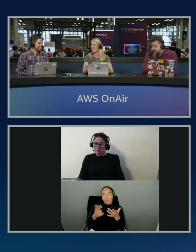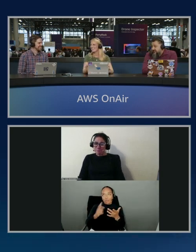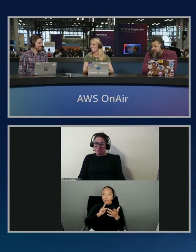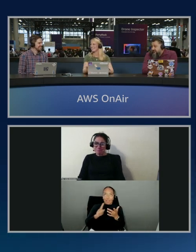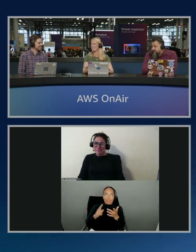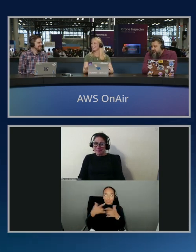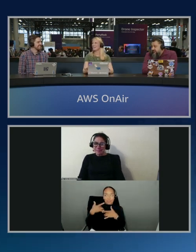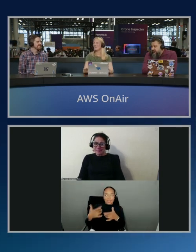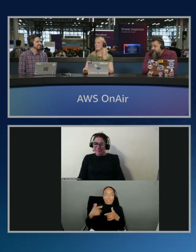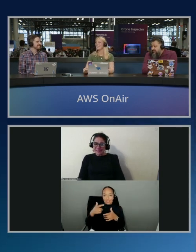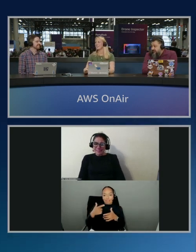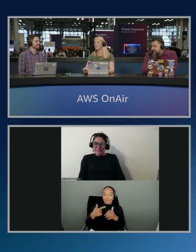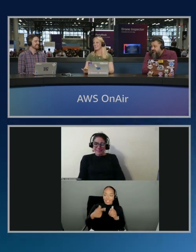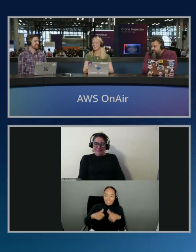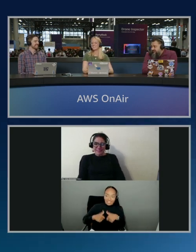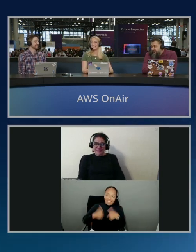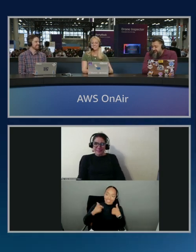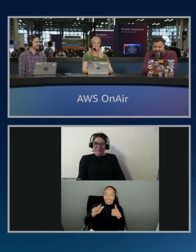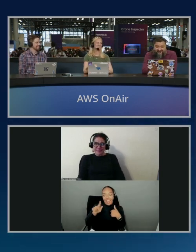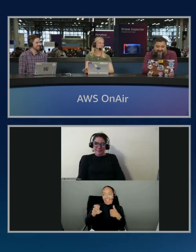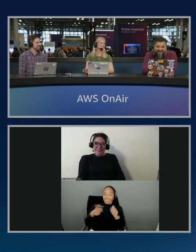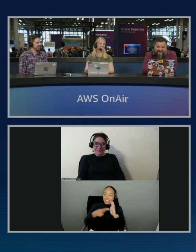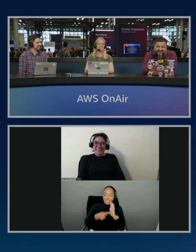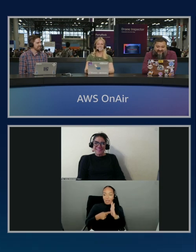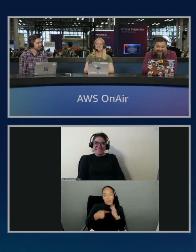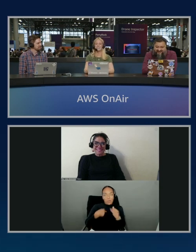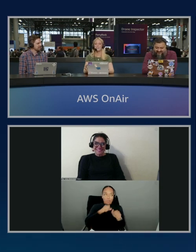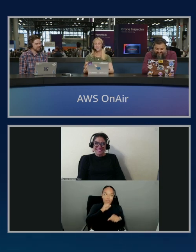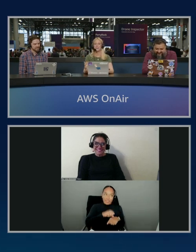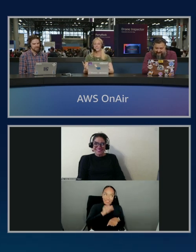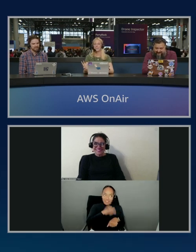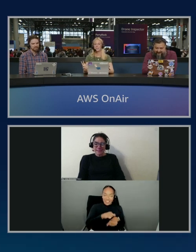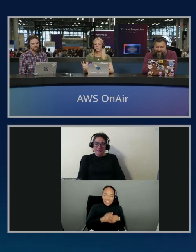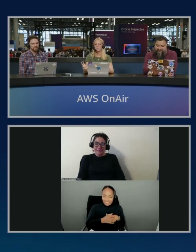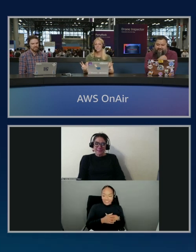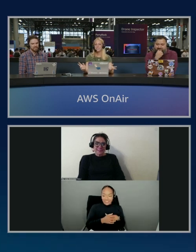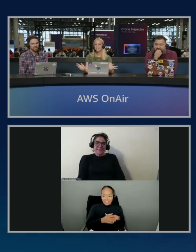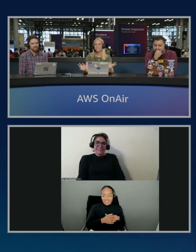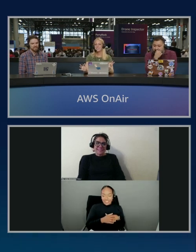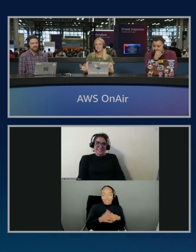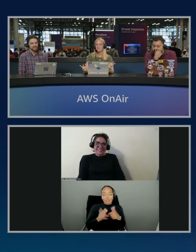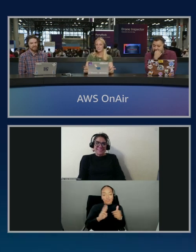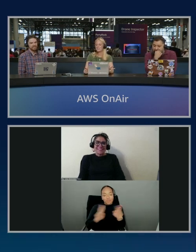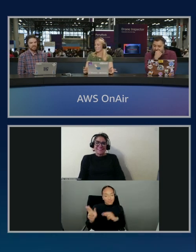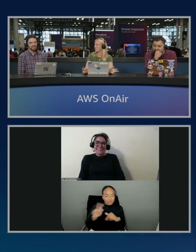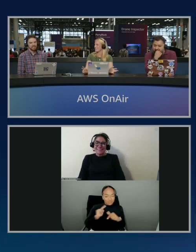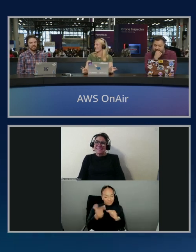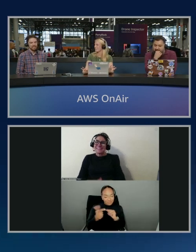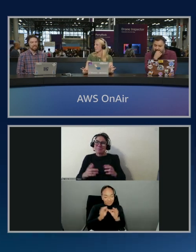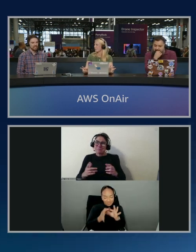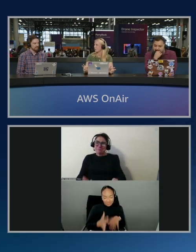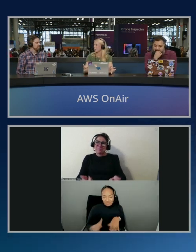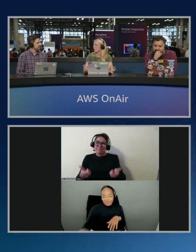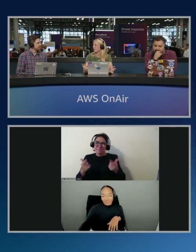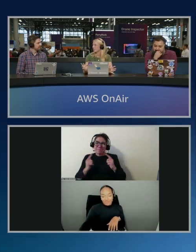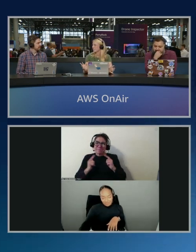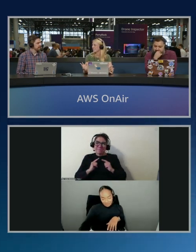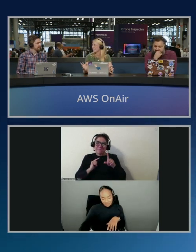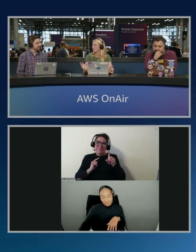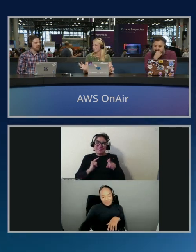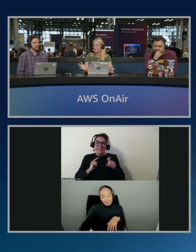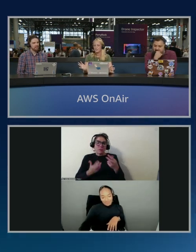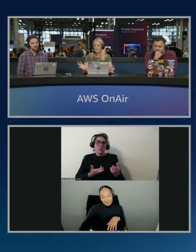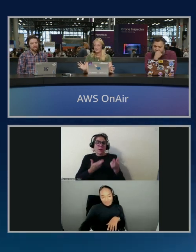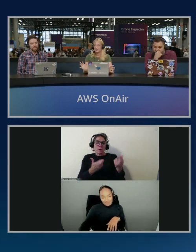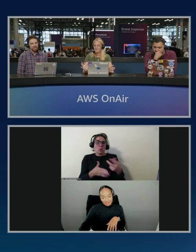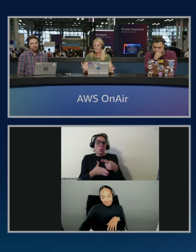little on the Maverick side of that. We encourage We love it. a live demo. Great. Yes. So you said you need some recommendations on what we want to build. Yeah,